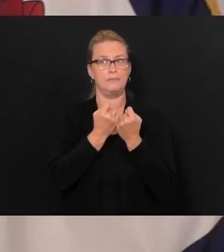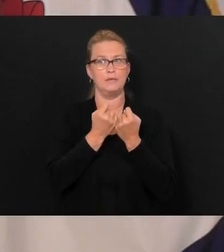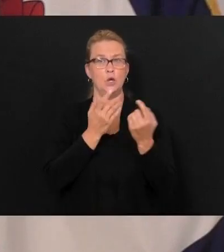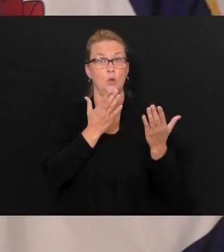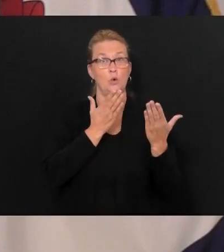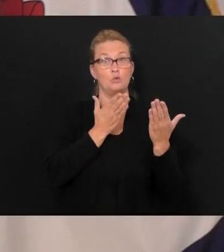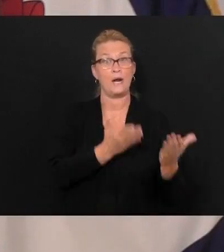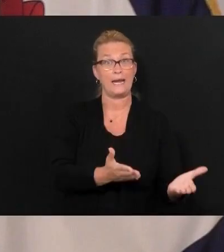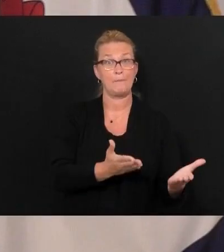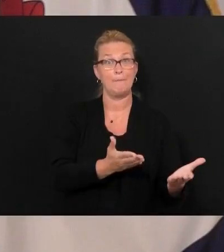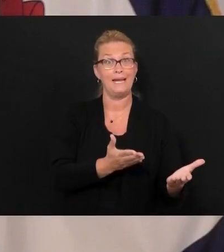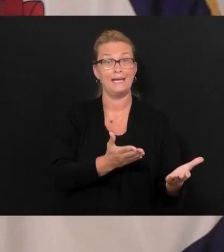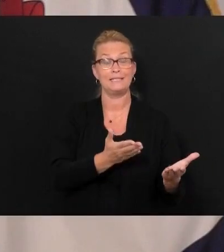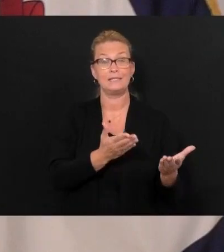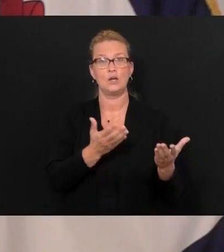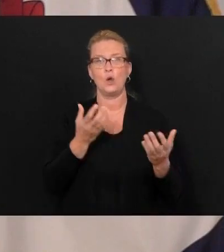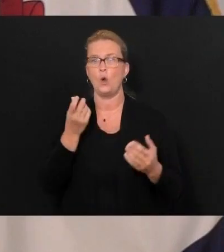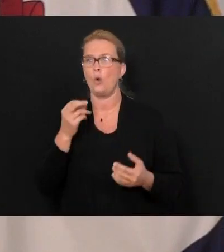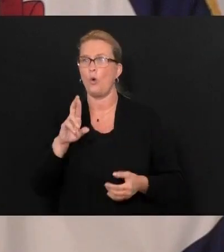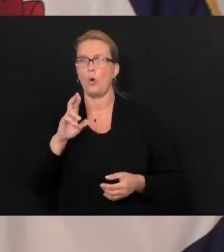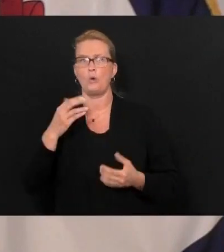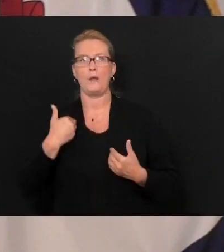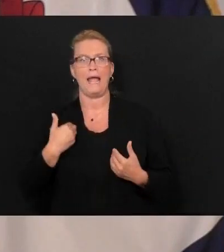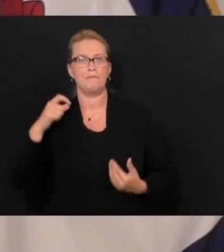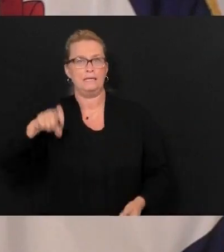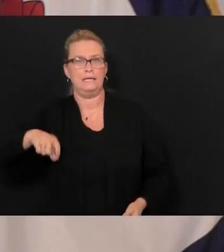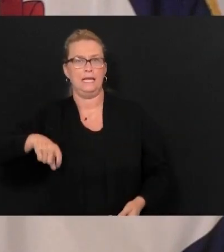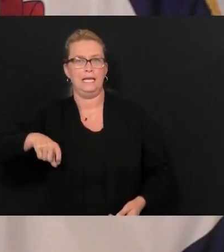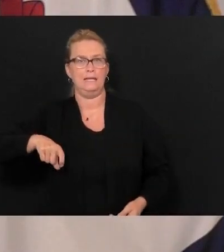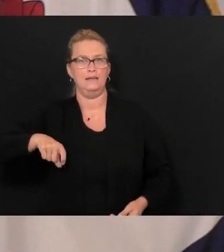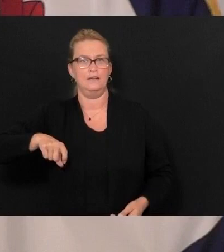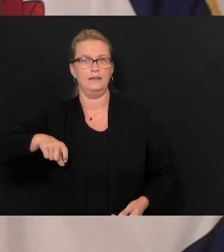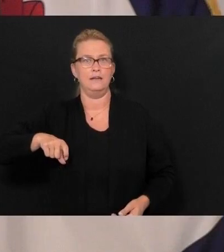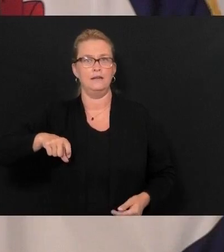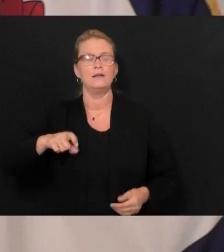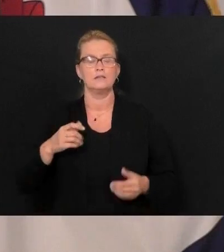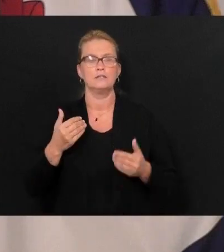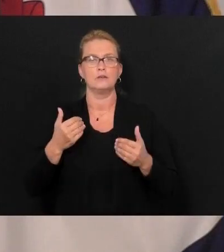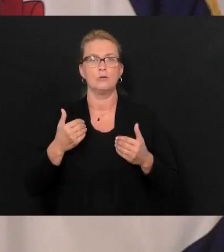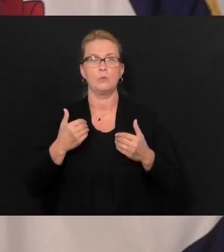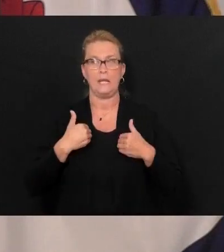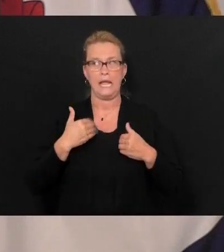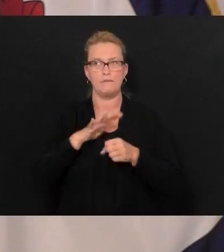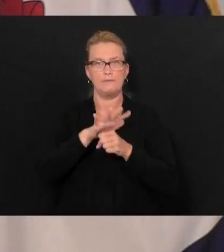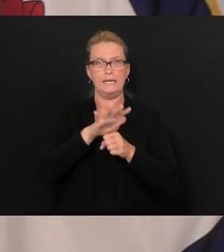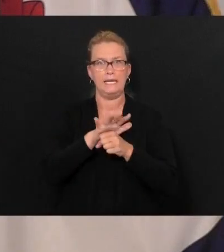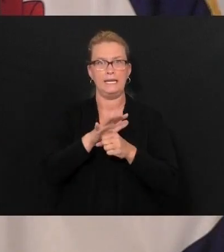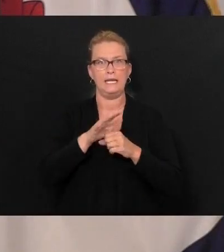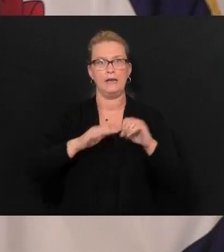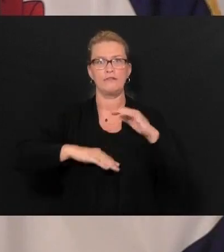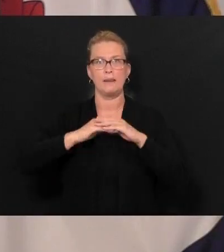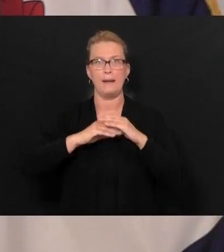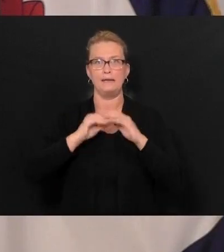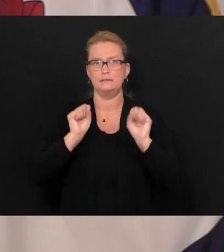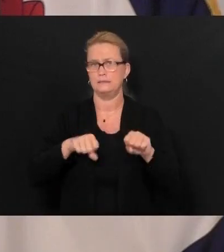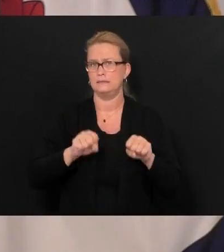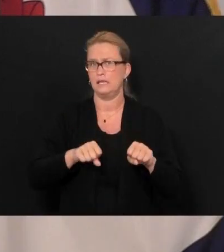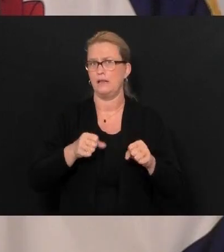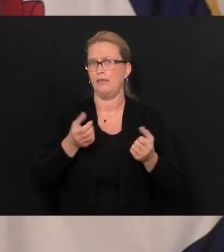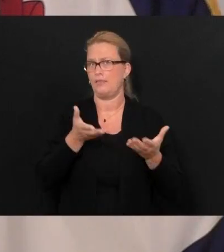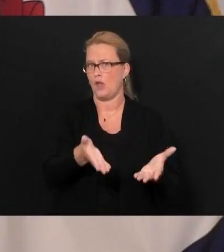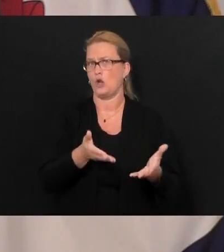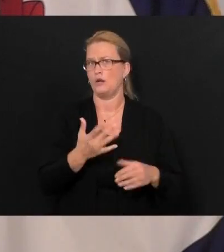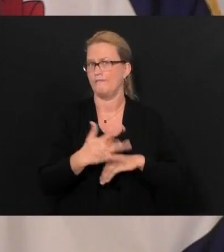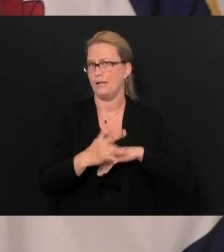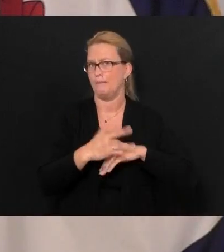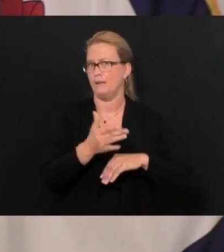think that we have a need from the standpoint we have the bedding, we have the hospital capacities and everything,